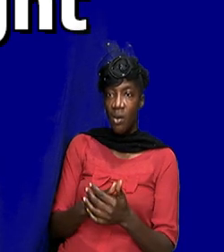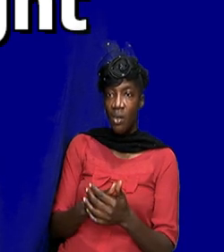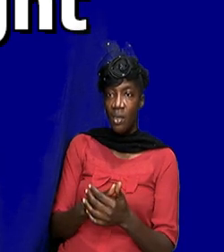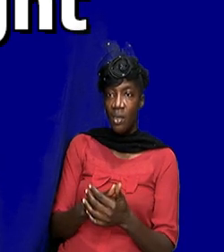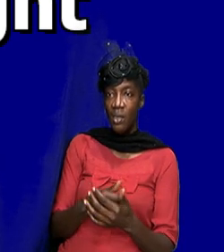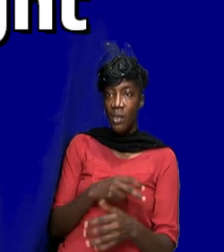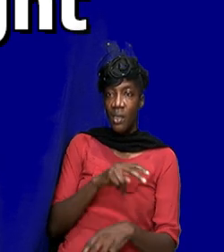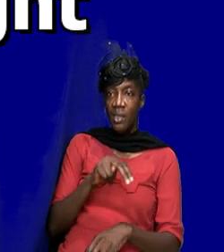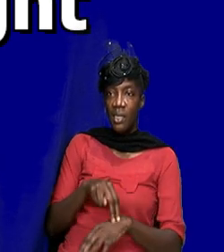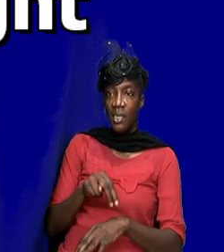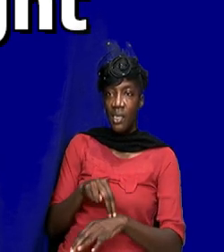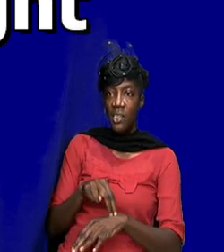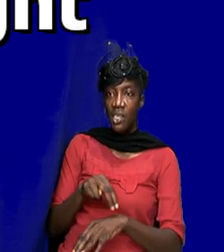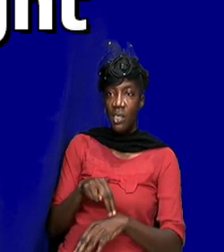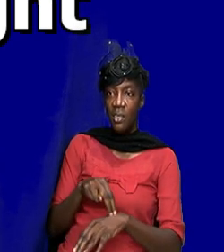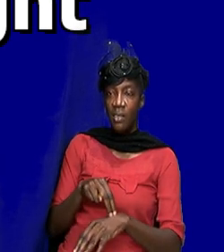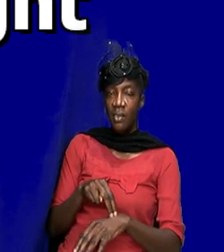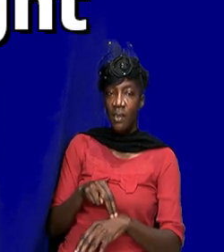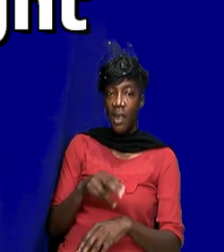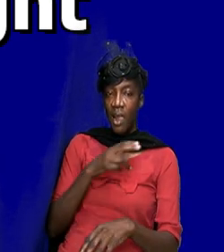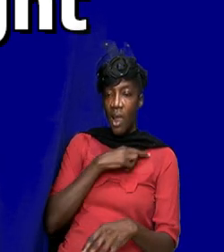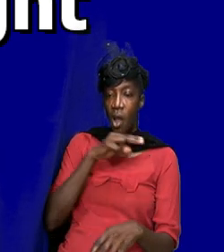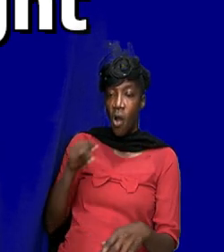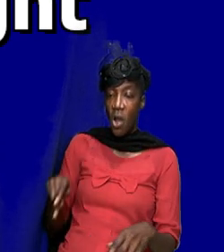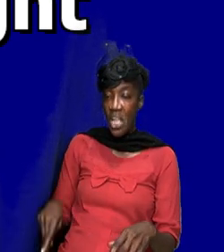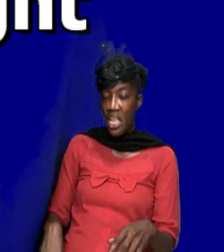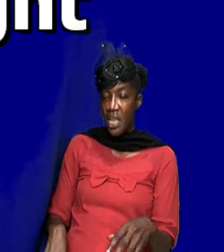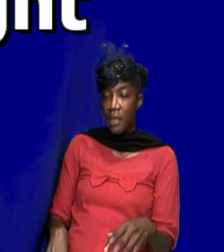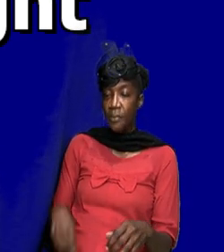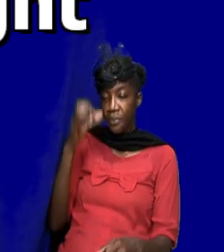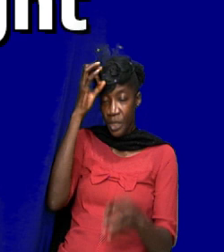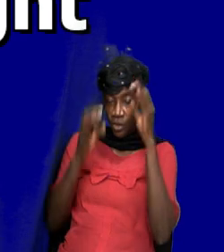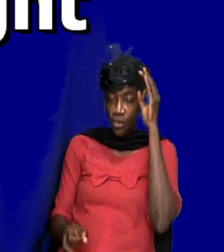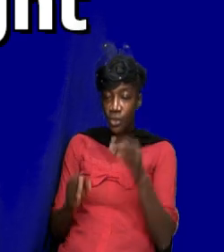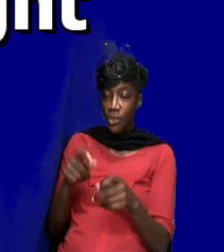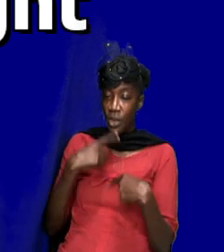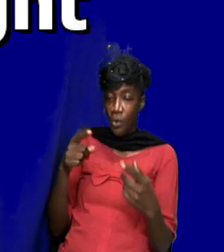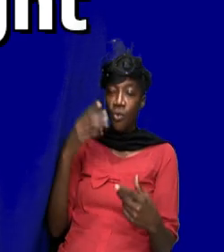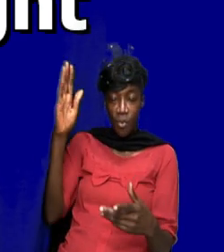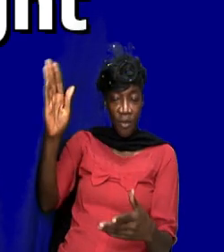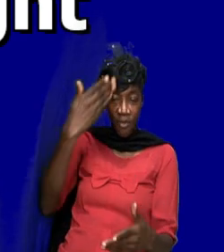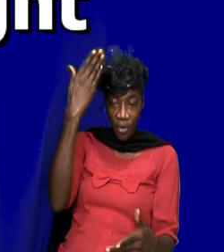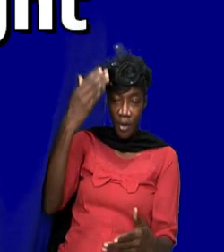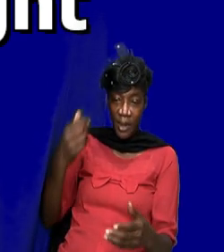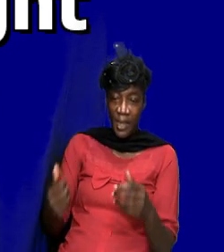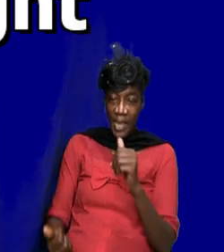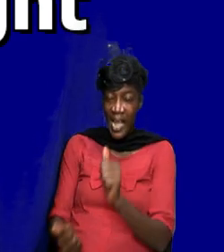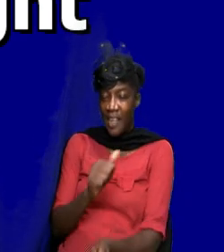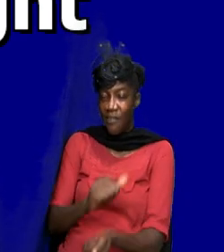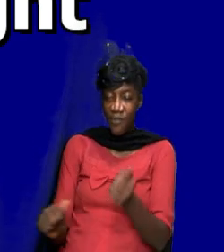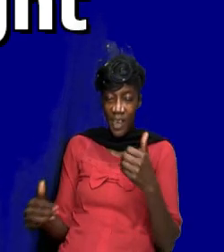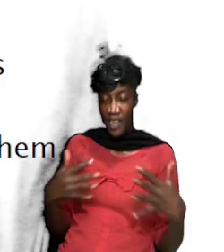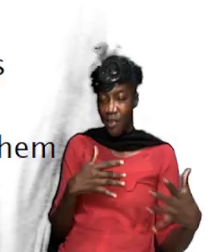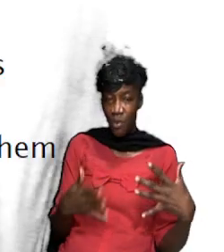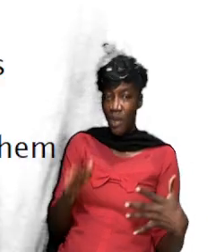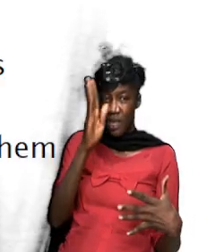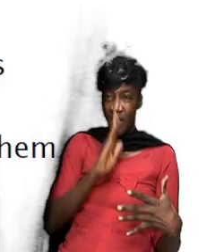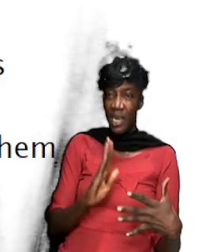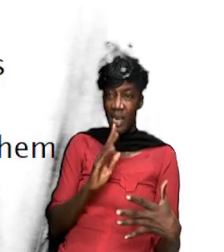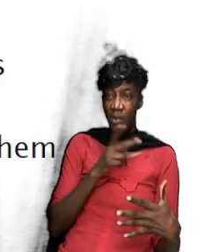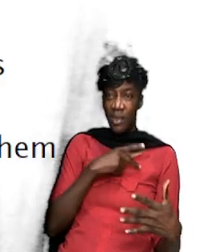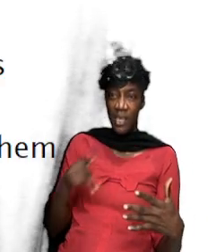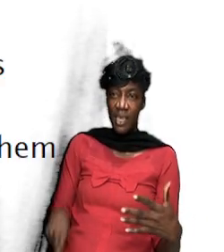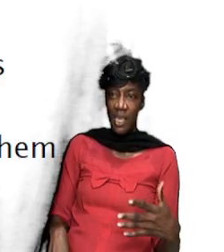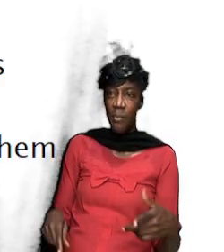that our king may judge us and go before us and fight our battle. God was their king. He